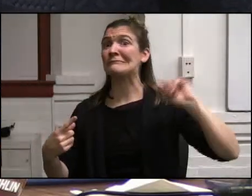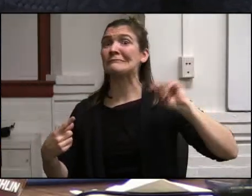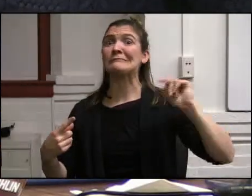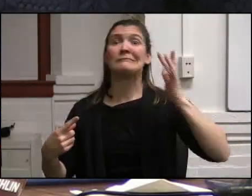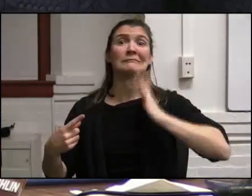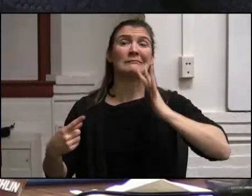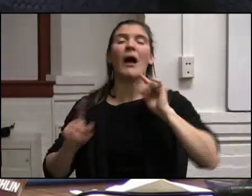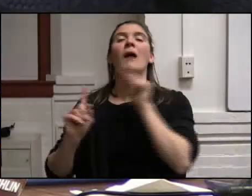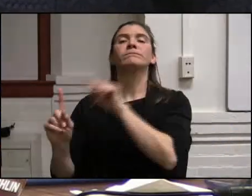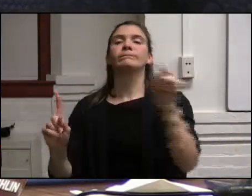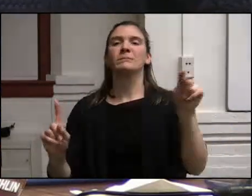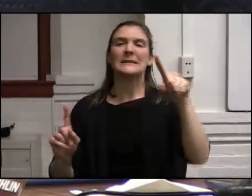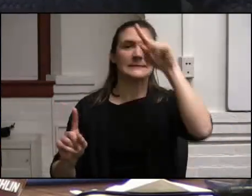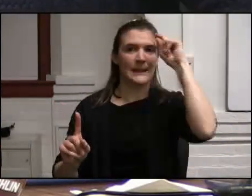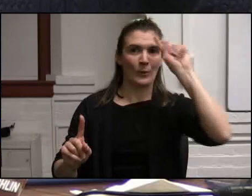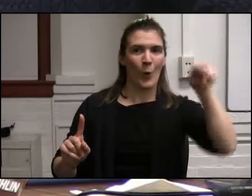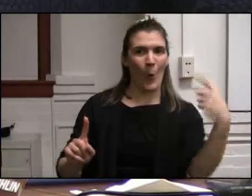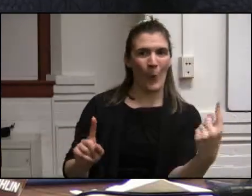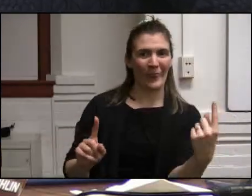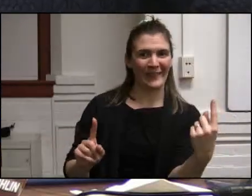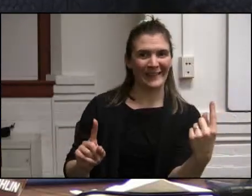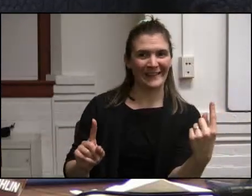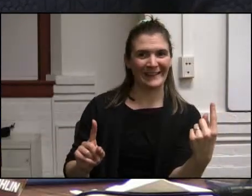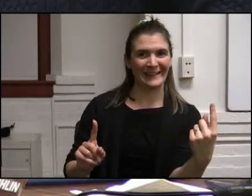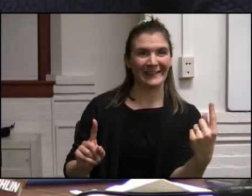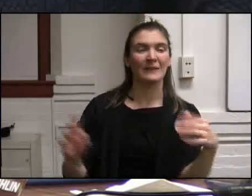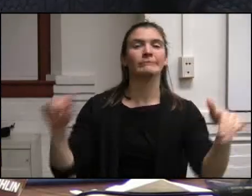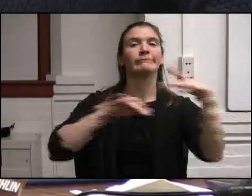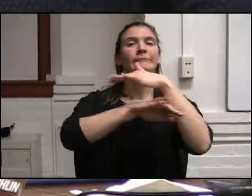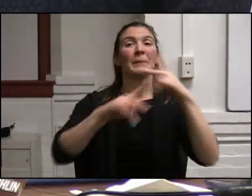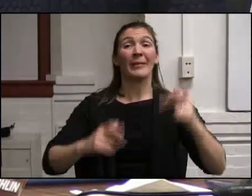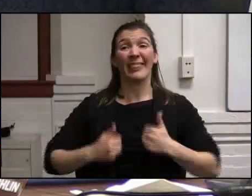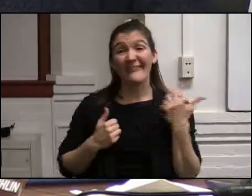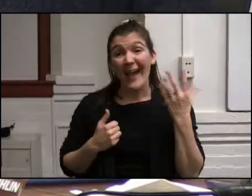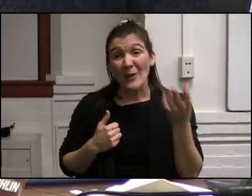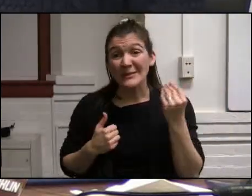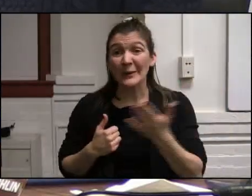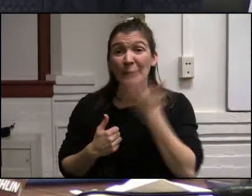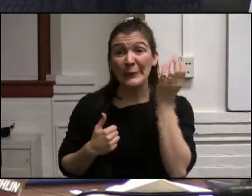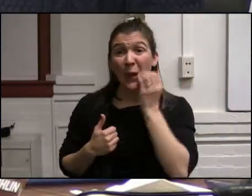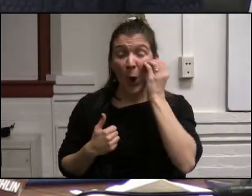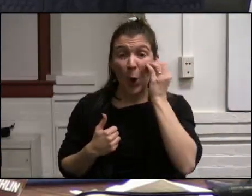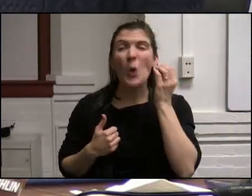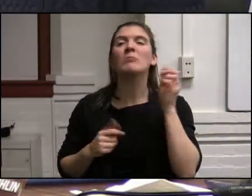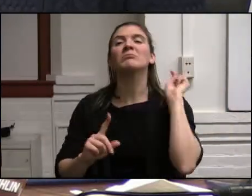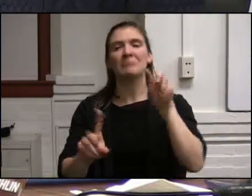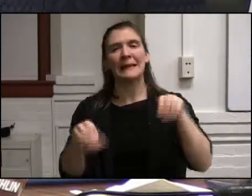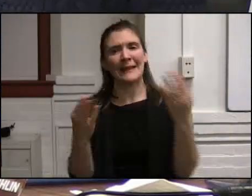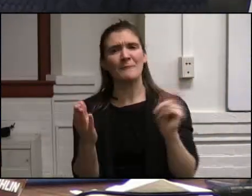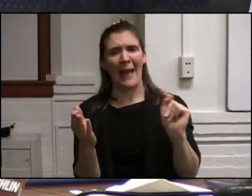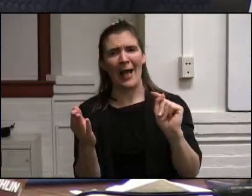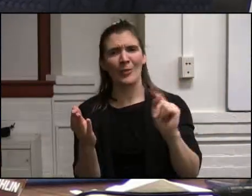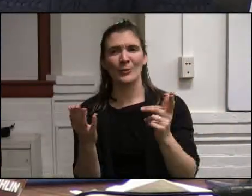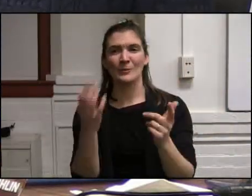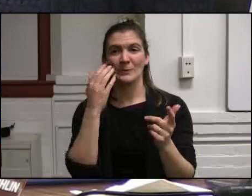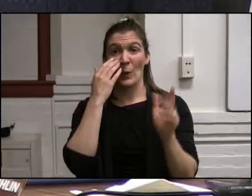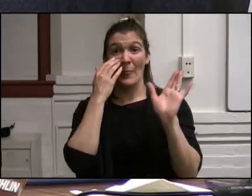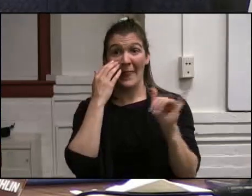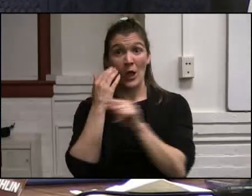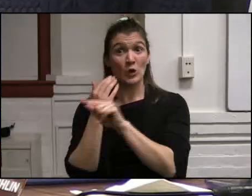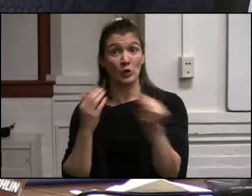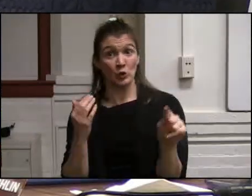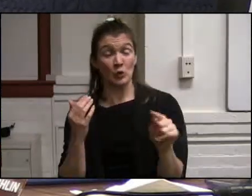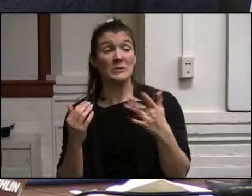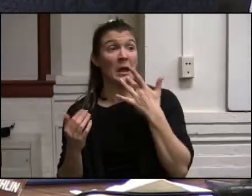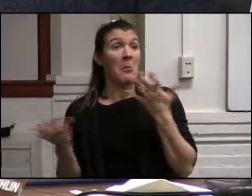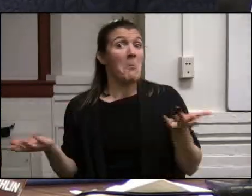to the bathroom in the summer months when there's more people living outdoors in Brattleboro, you responded